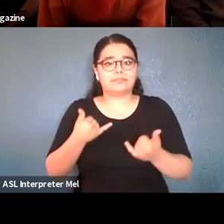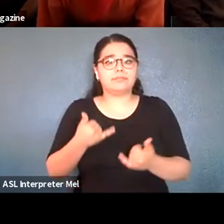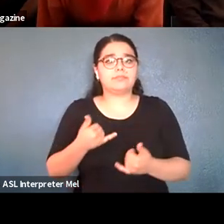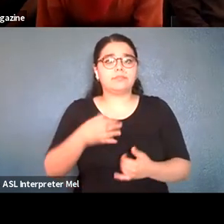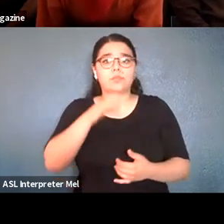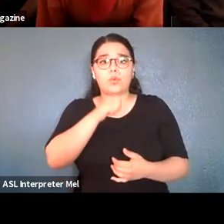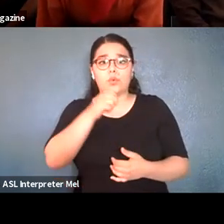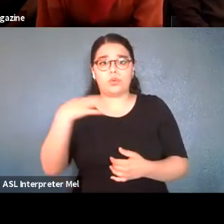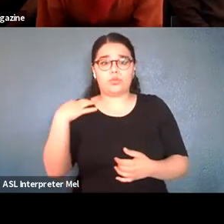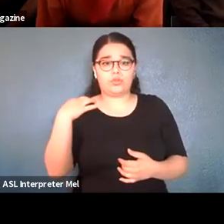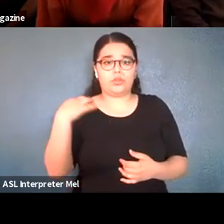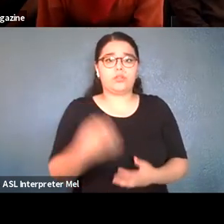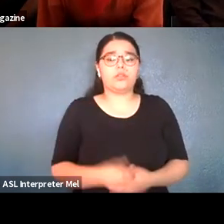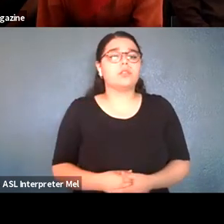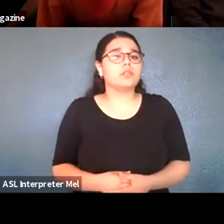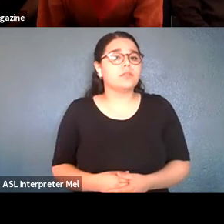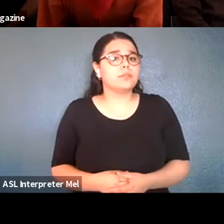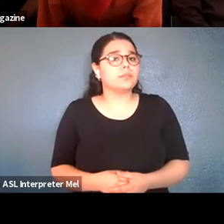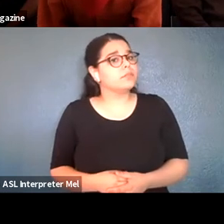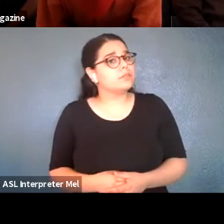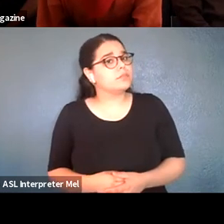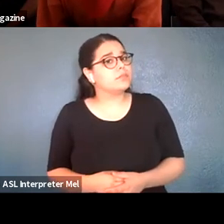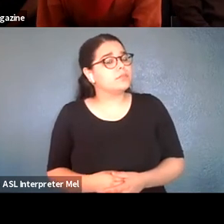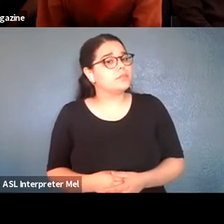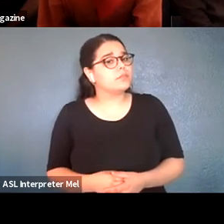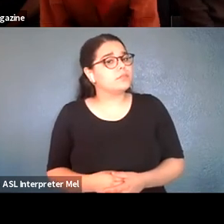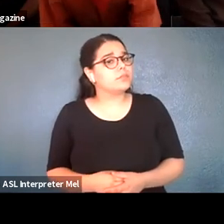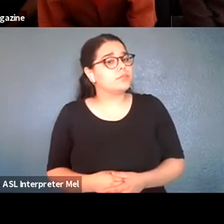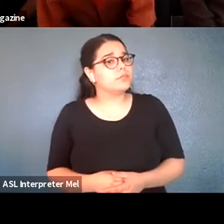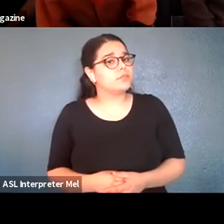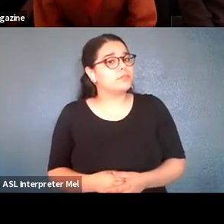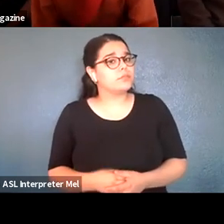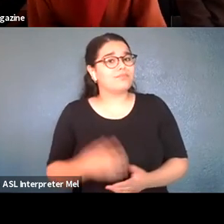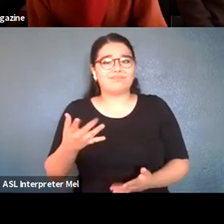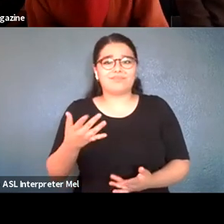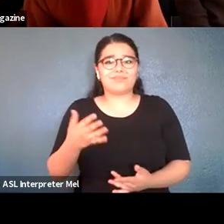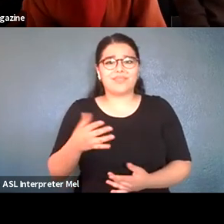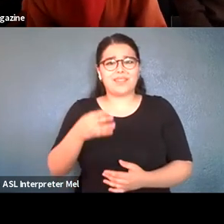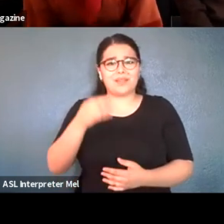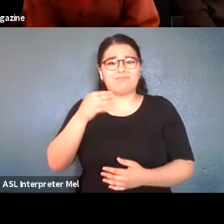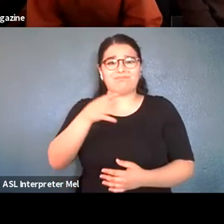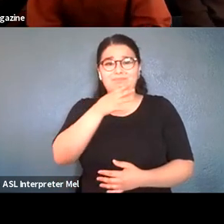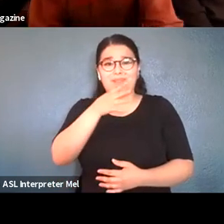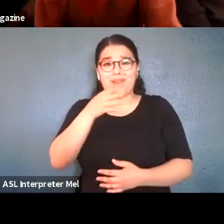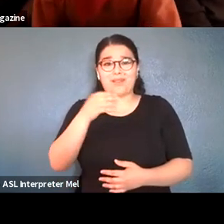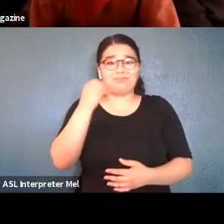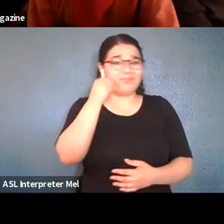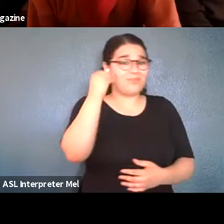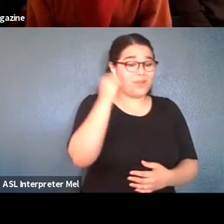I am that poverty scholar, that houseless mama, that houseless daughter. You see that